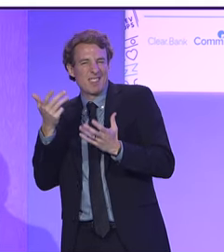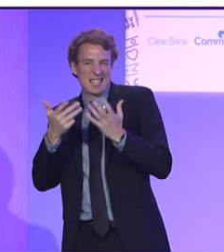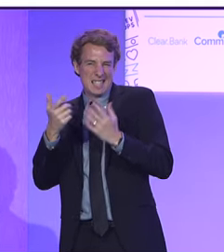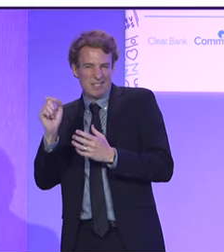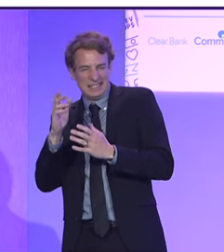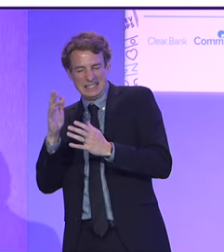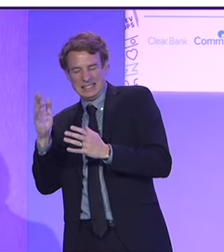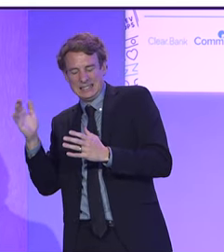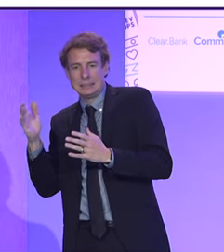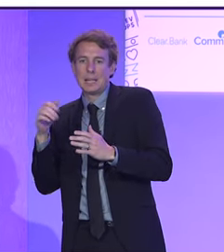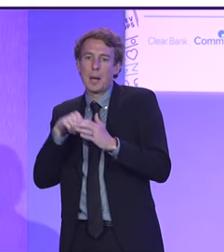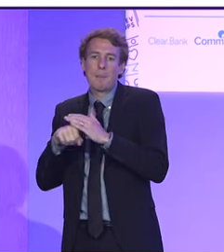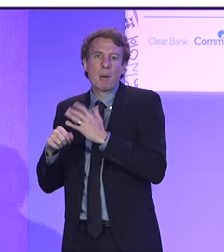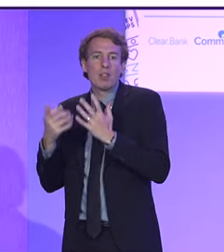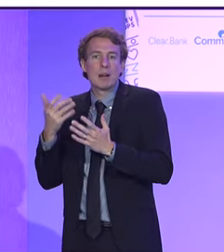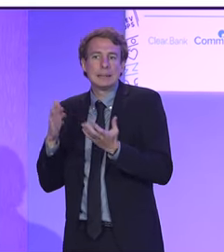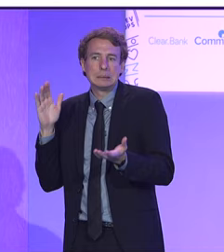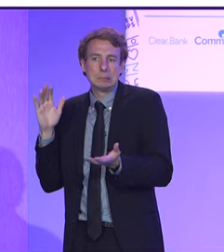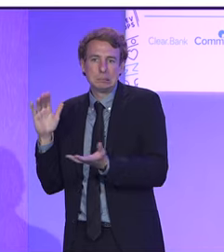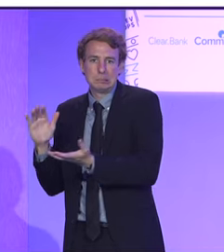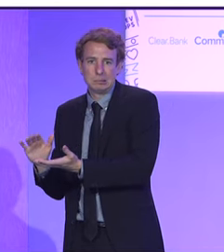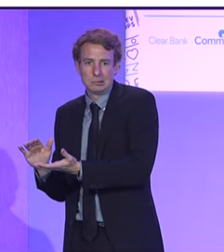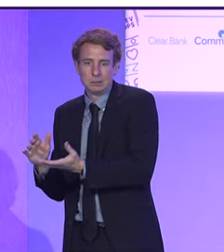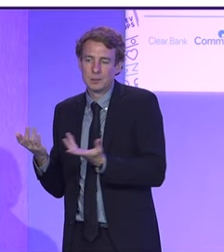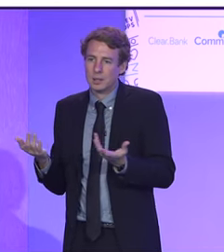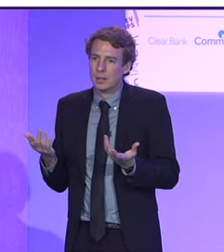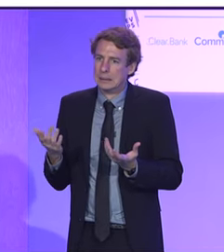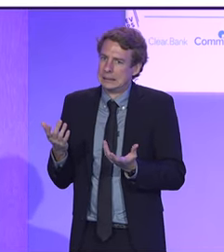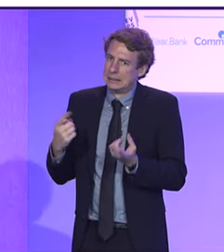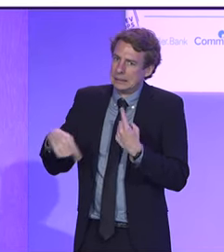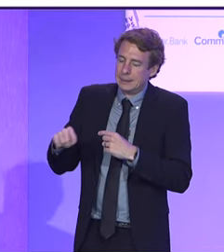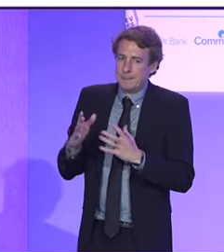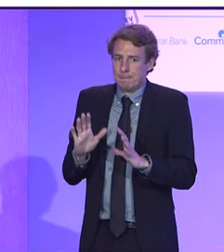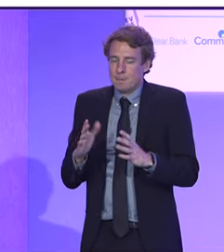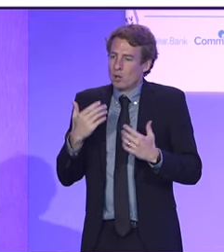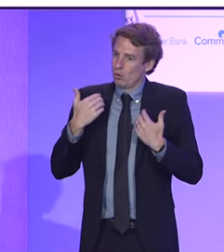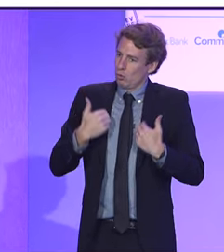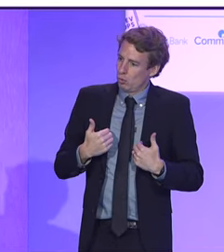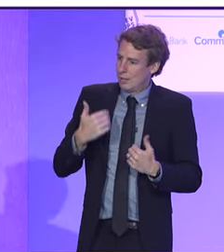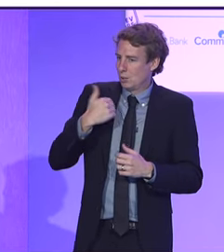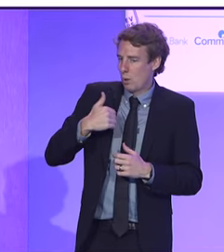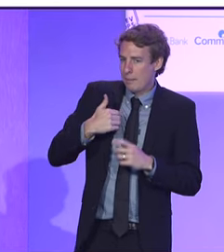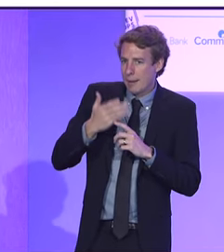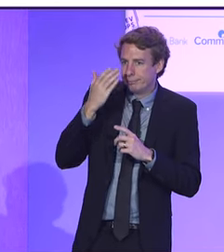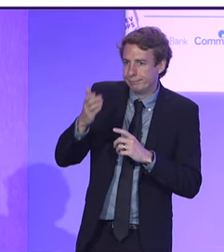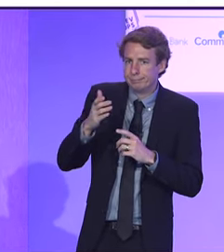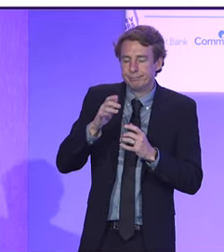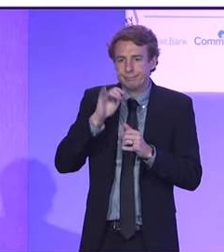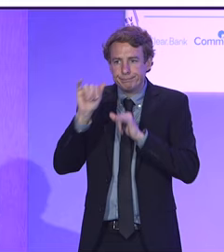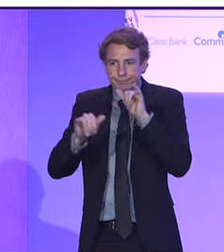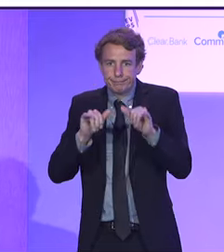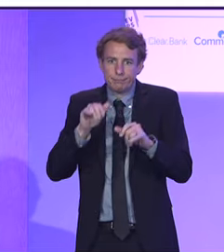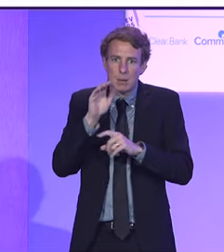and circumvent that decree. Rich women would be, you know, going to the going abroad to